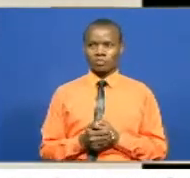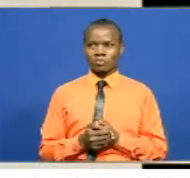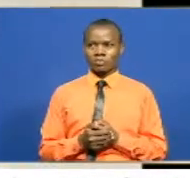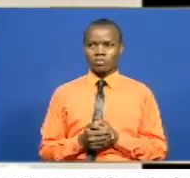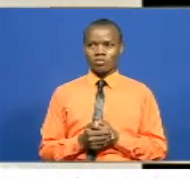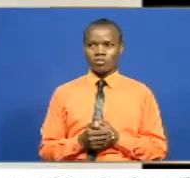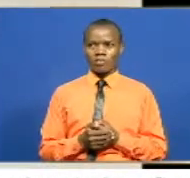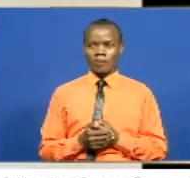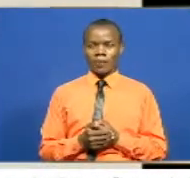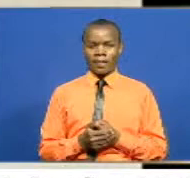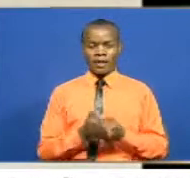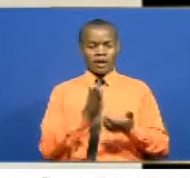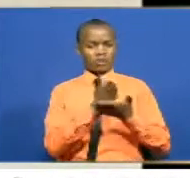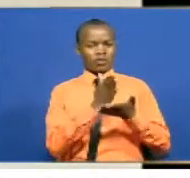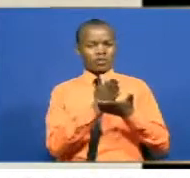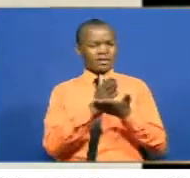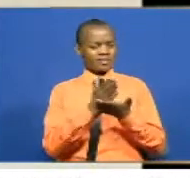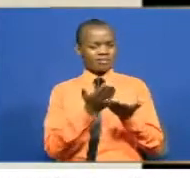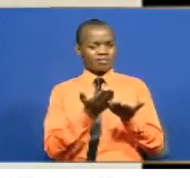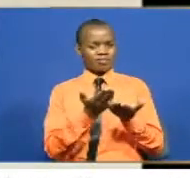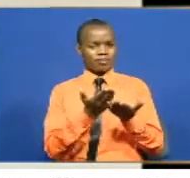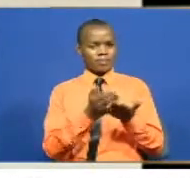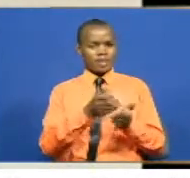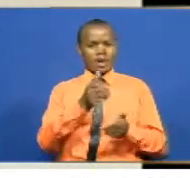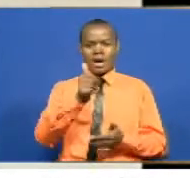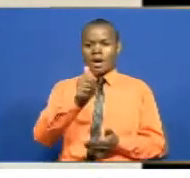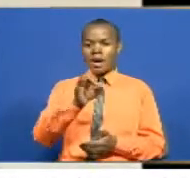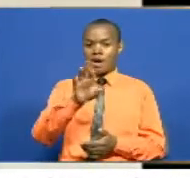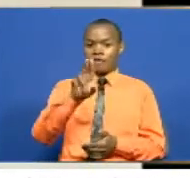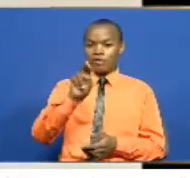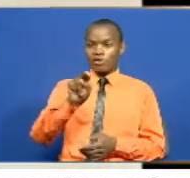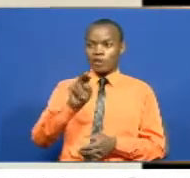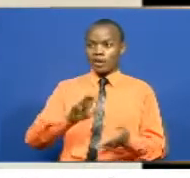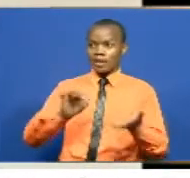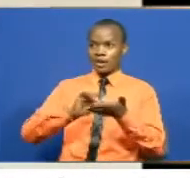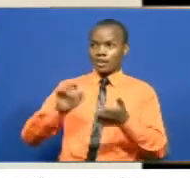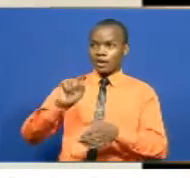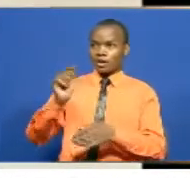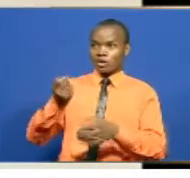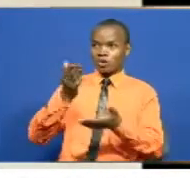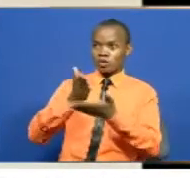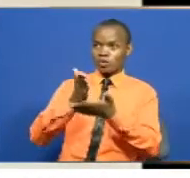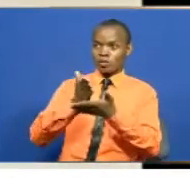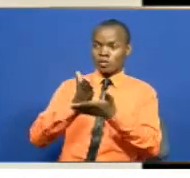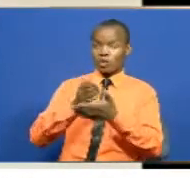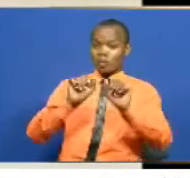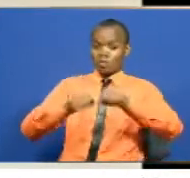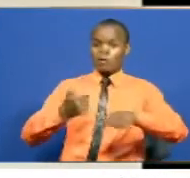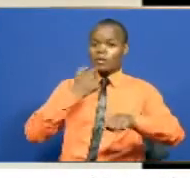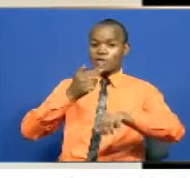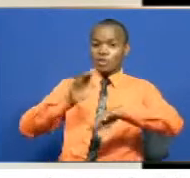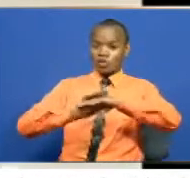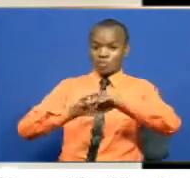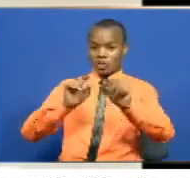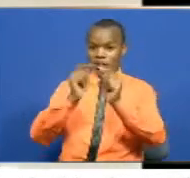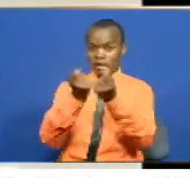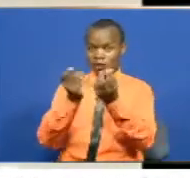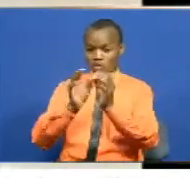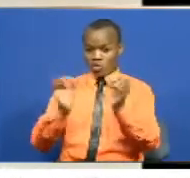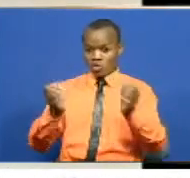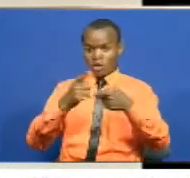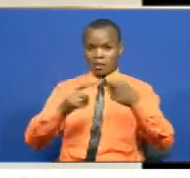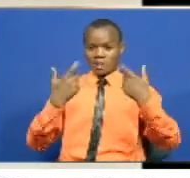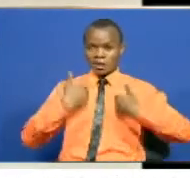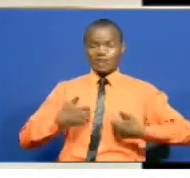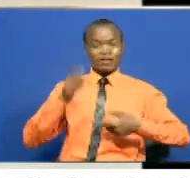following the basketball in Africa, would say that Kenya is not a good team. But for me, I think Kenya